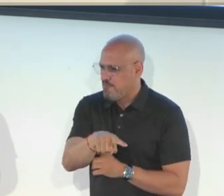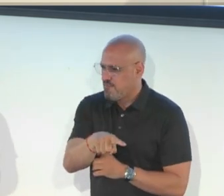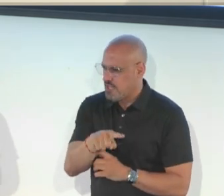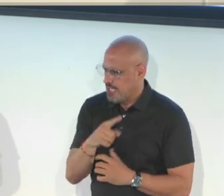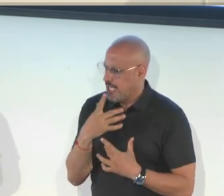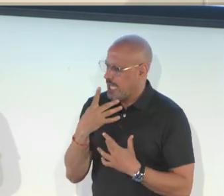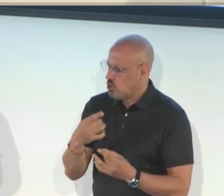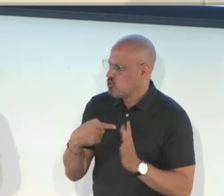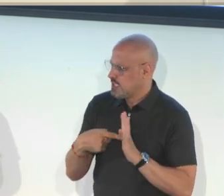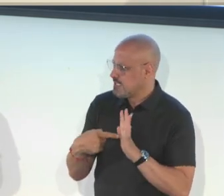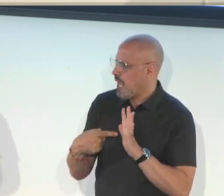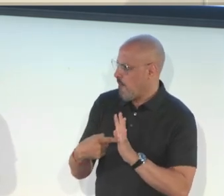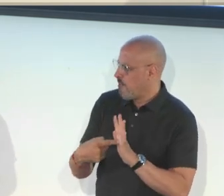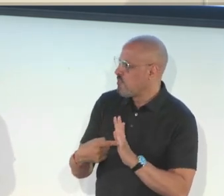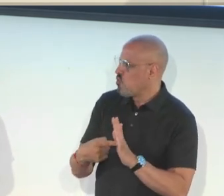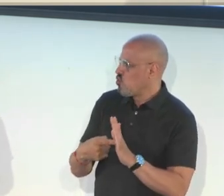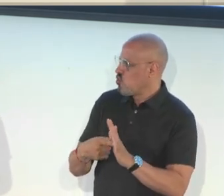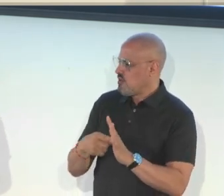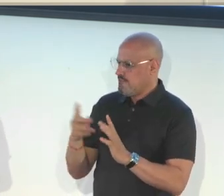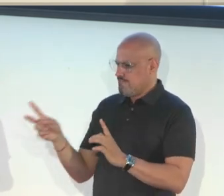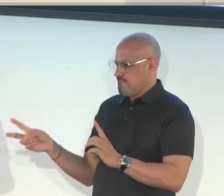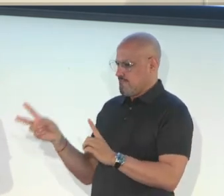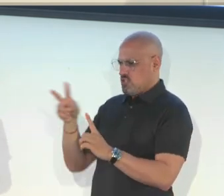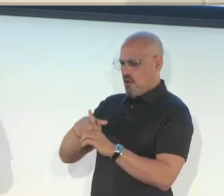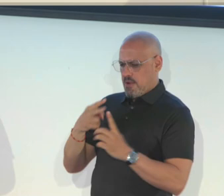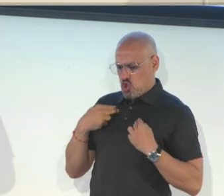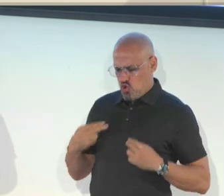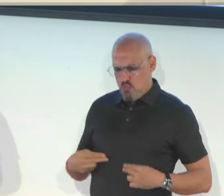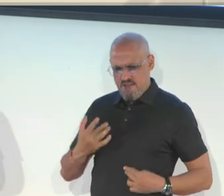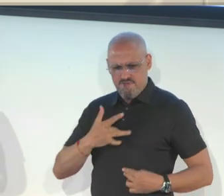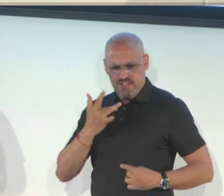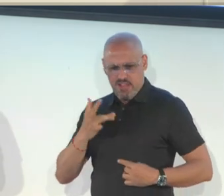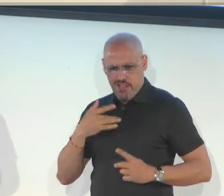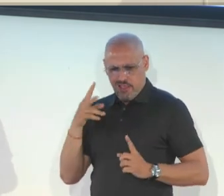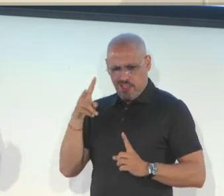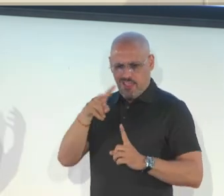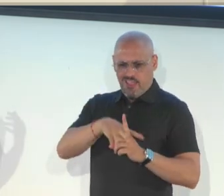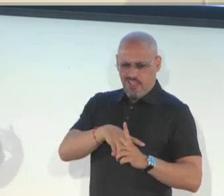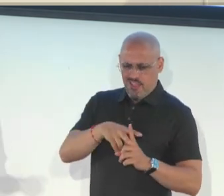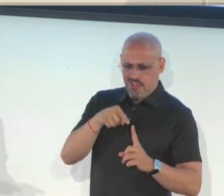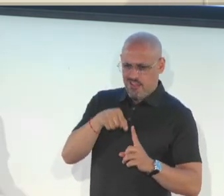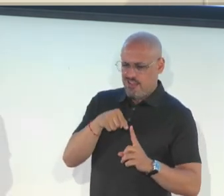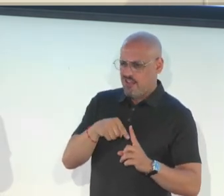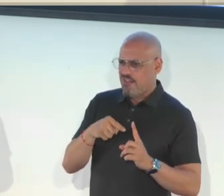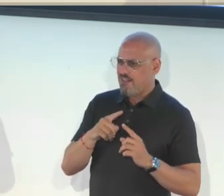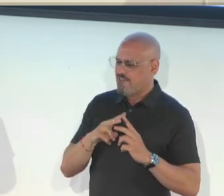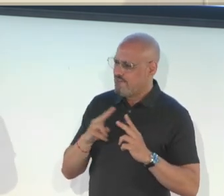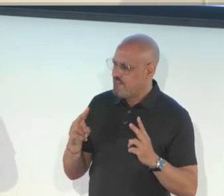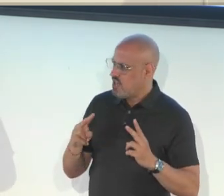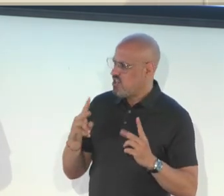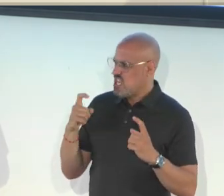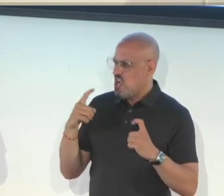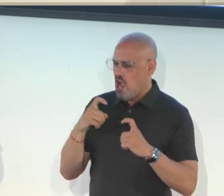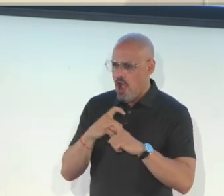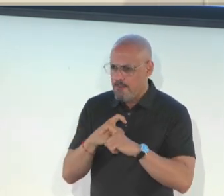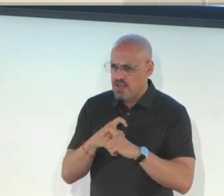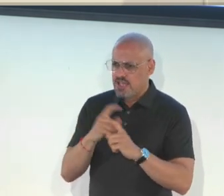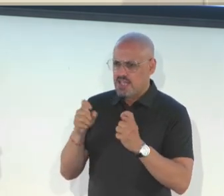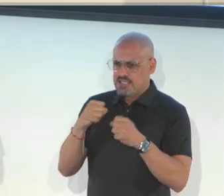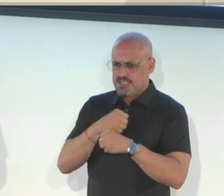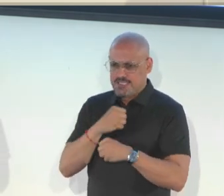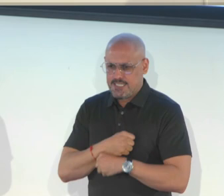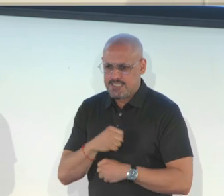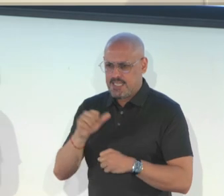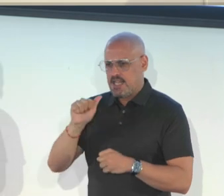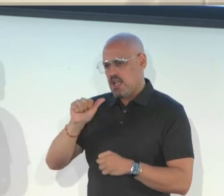interesting example of ascribing human sentiment to a very, very complicated statistics